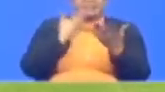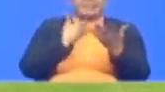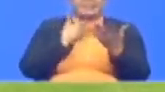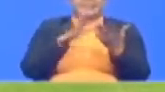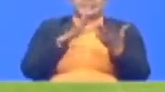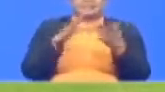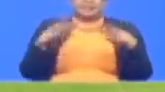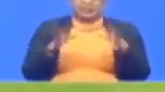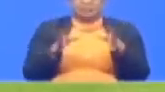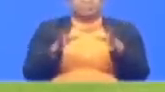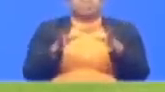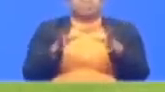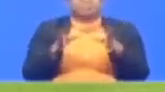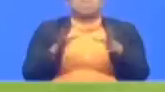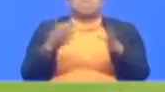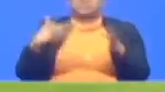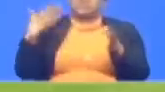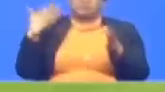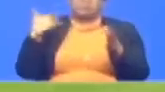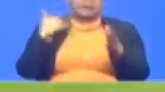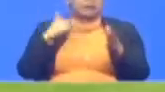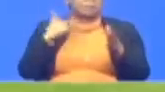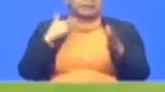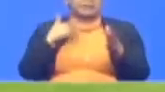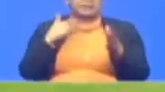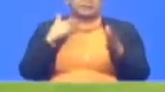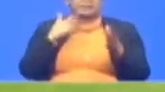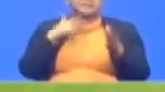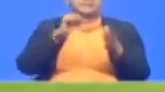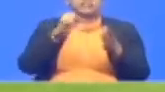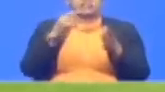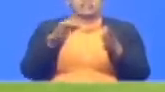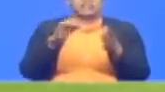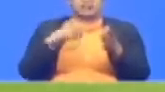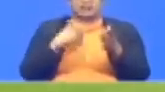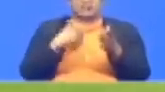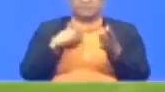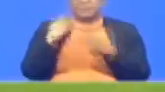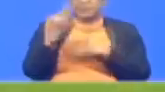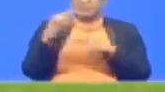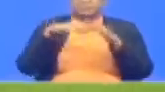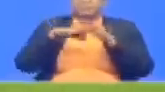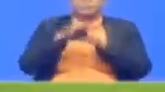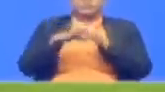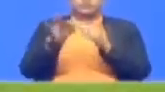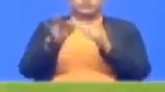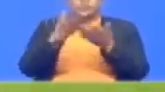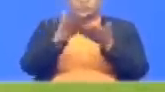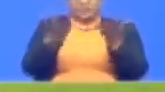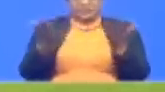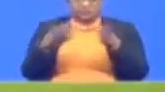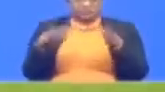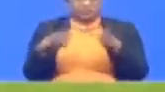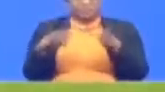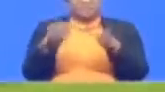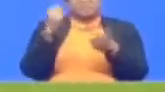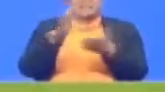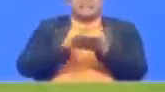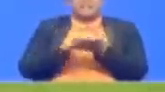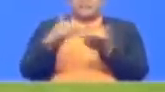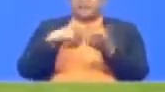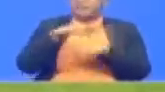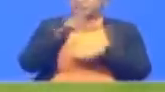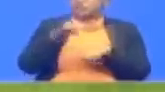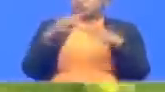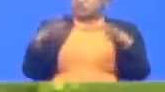you know. The former Kariobangi Sharks forward, who has scored 3 goals in 7 appearances for the Stars, believes he has national team pedigree